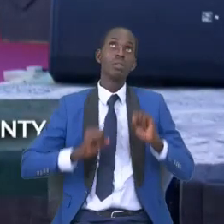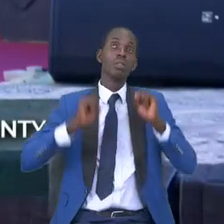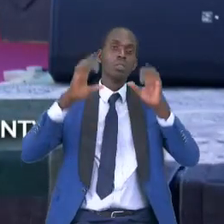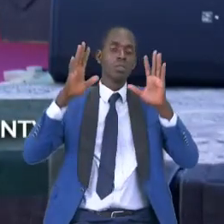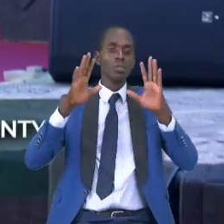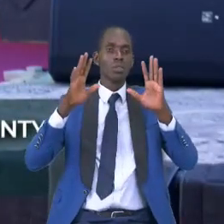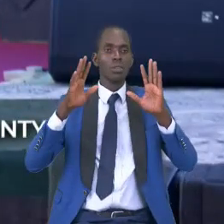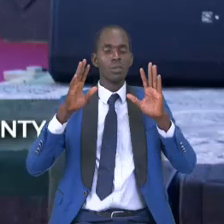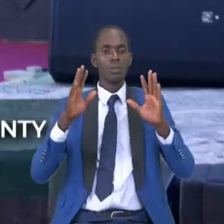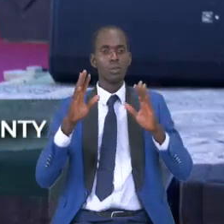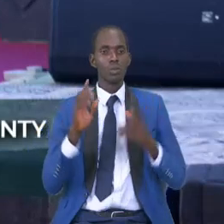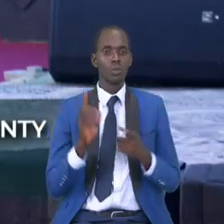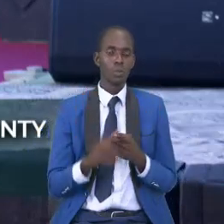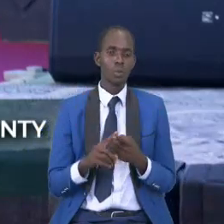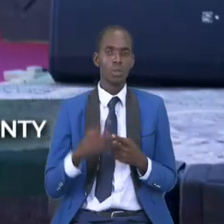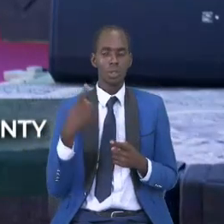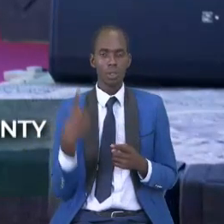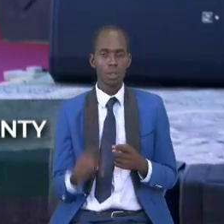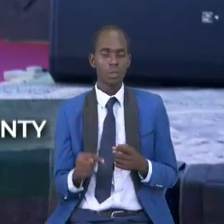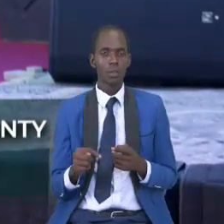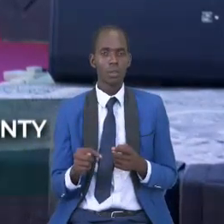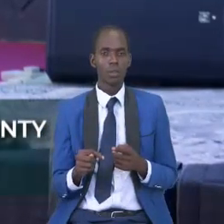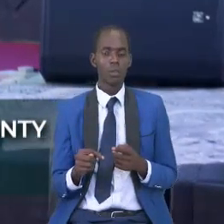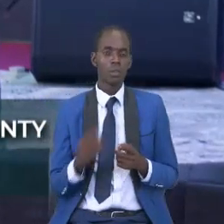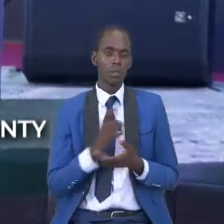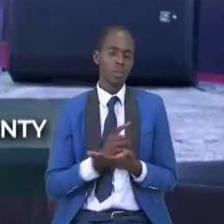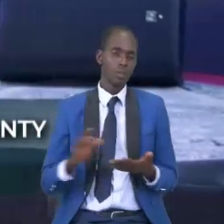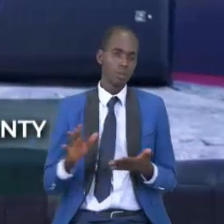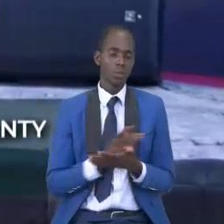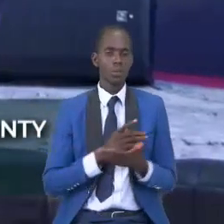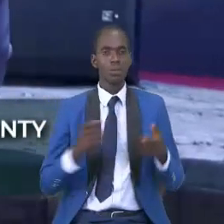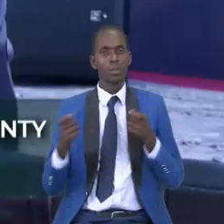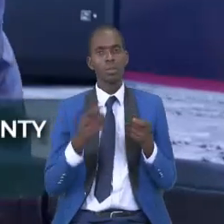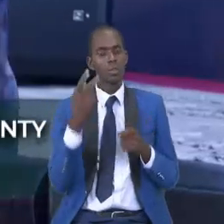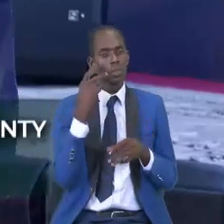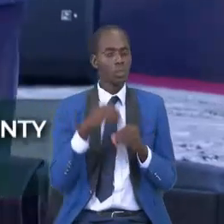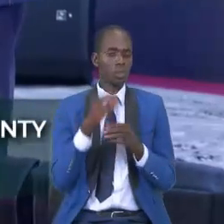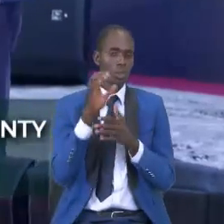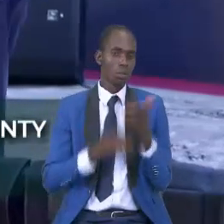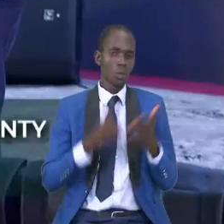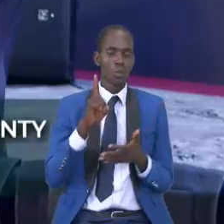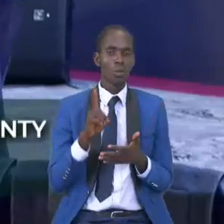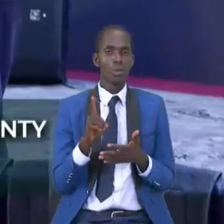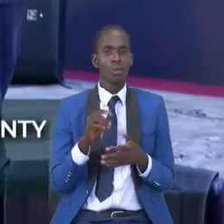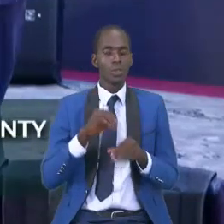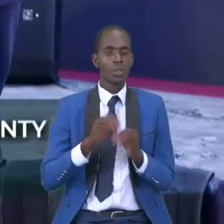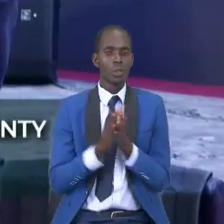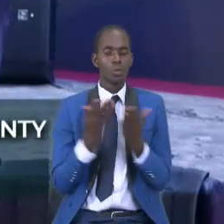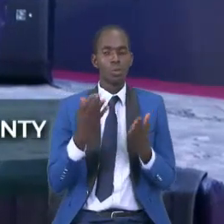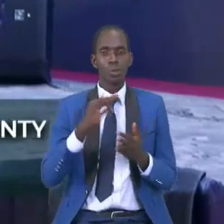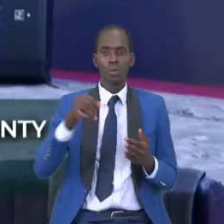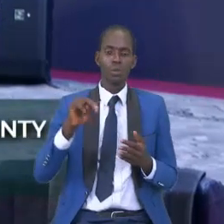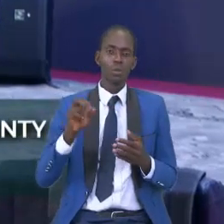to divine sovereignty. Look at chapter 1 of Jonah. We're looking at verse 15. So they